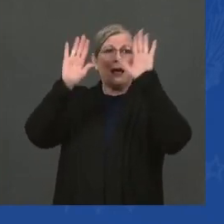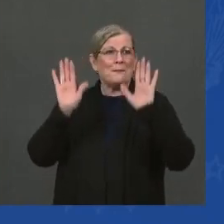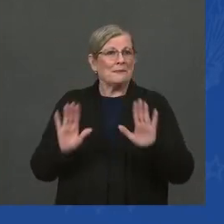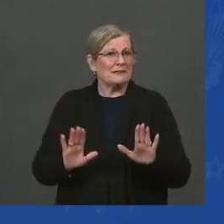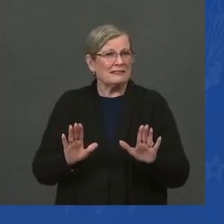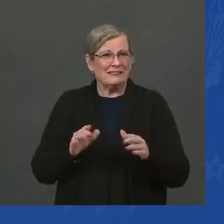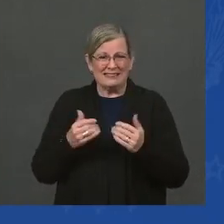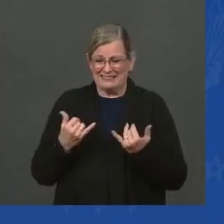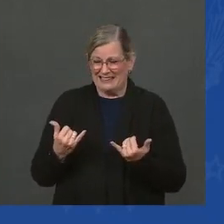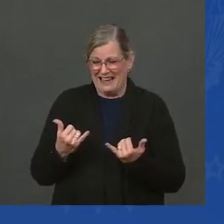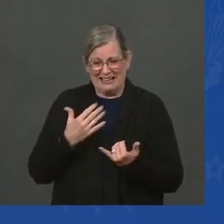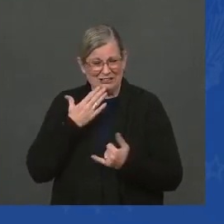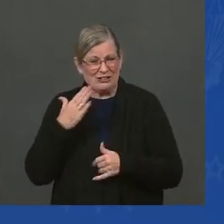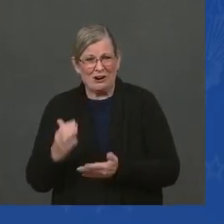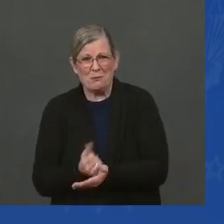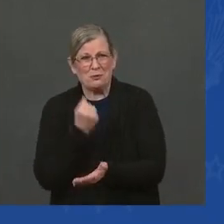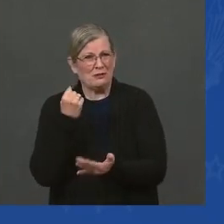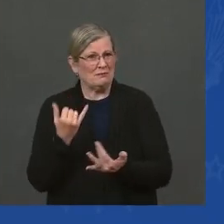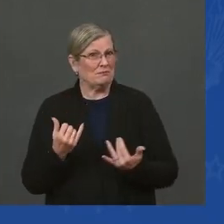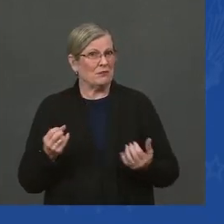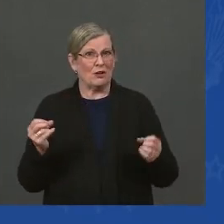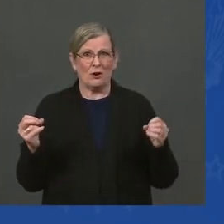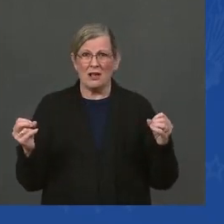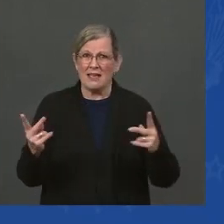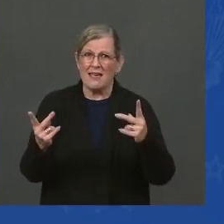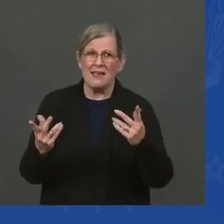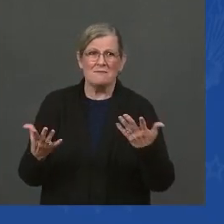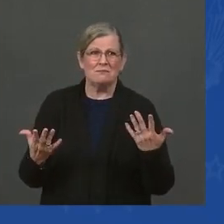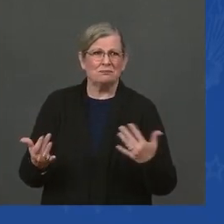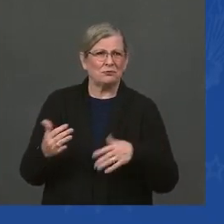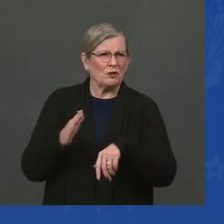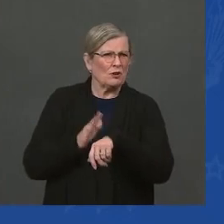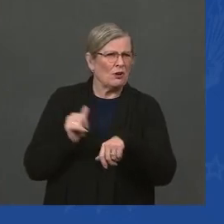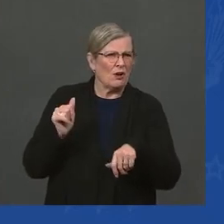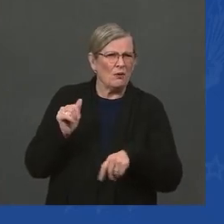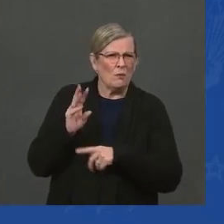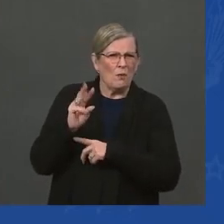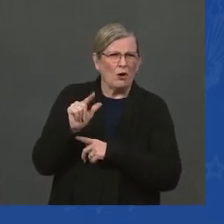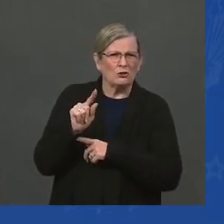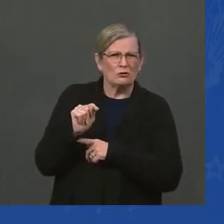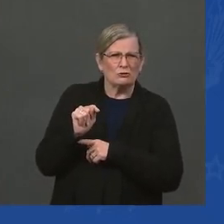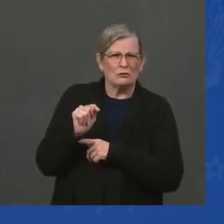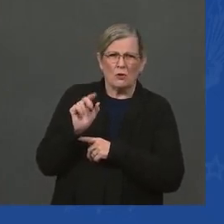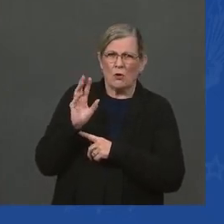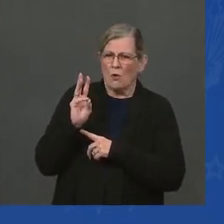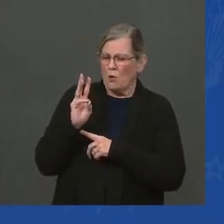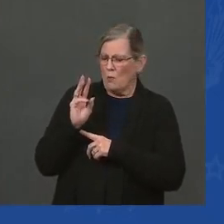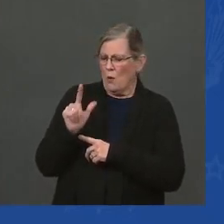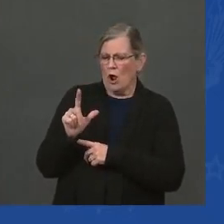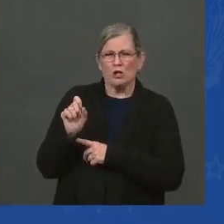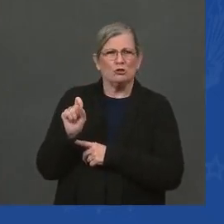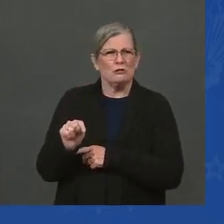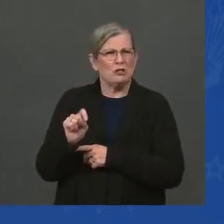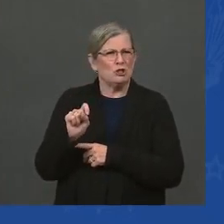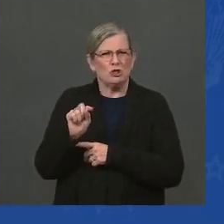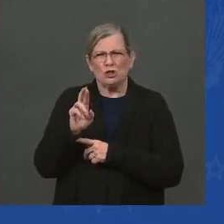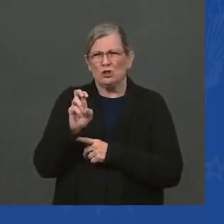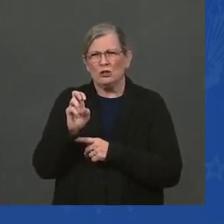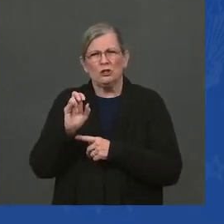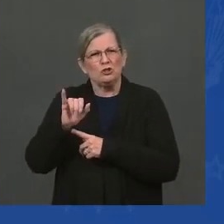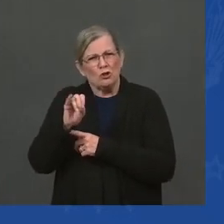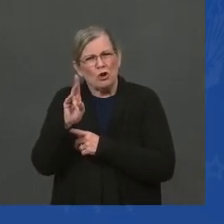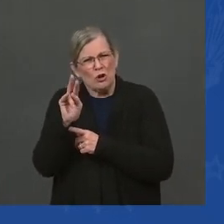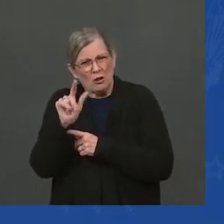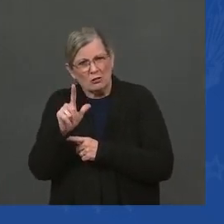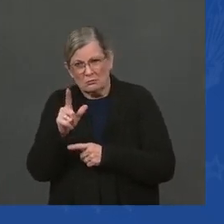Okay, I called on the Wall Street Journal, Catherine. I got the wrong one. Sorry. Let's try the real Wall Street Journal. Thank you very